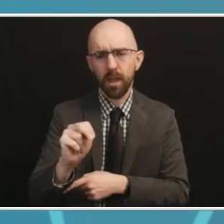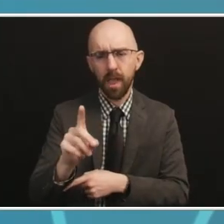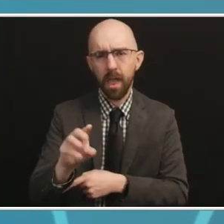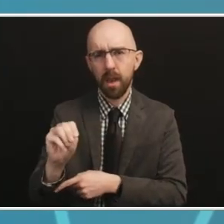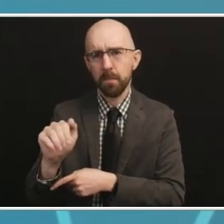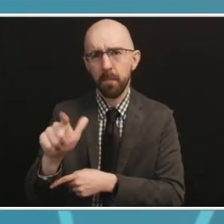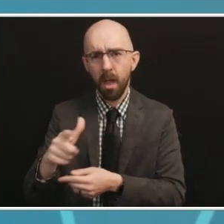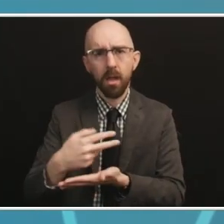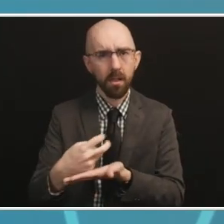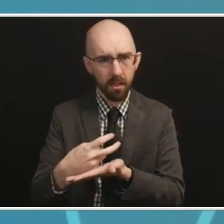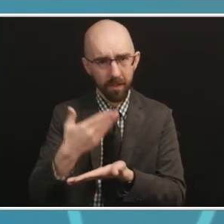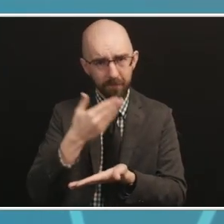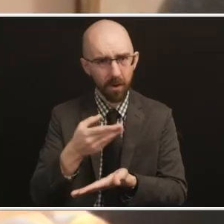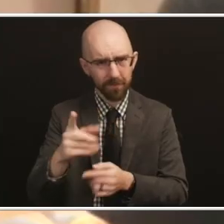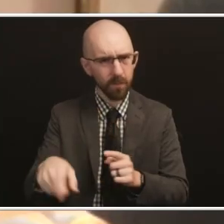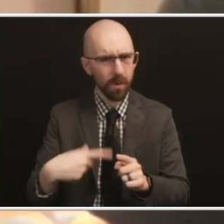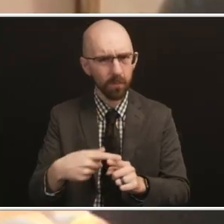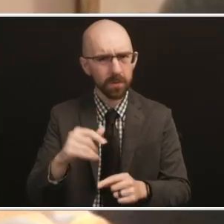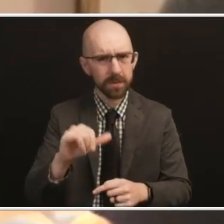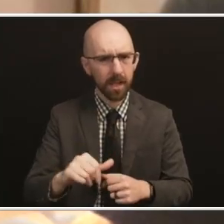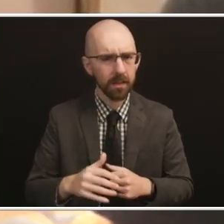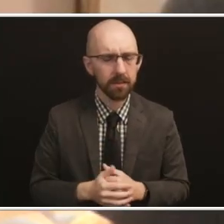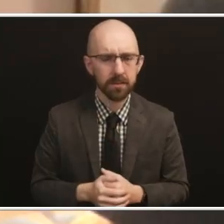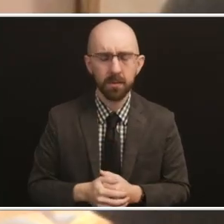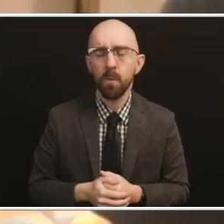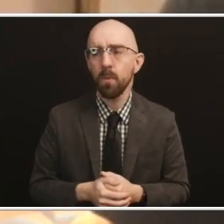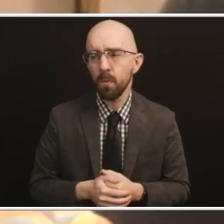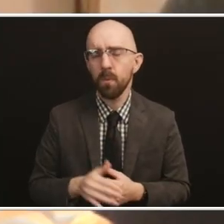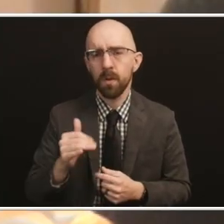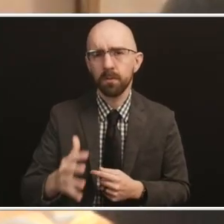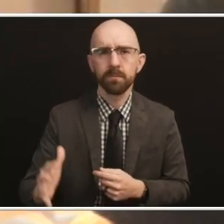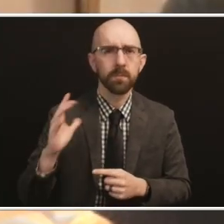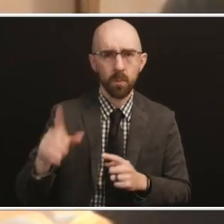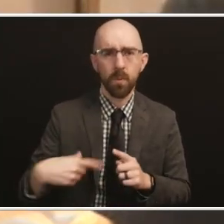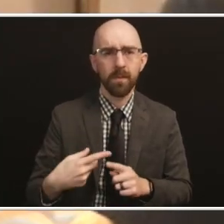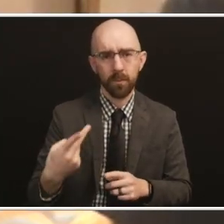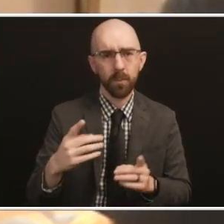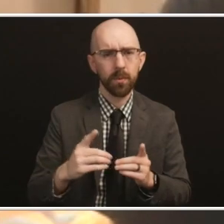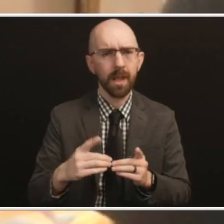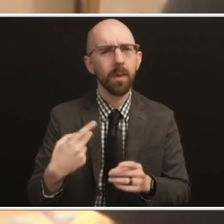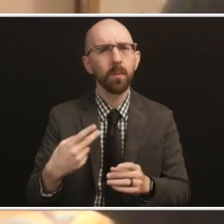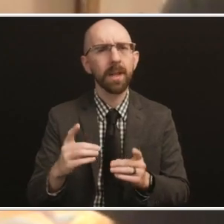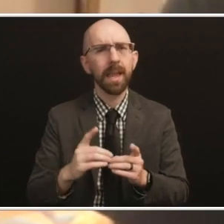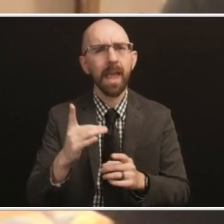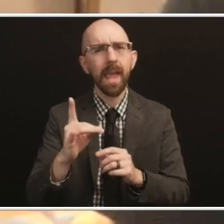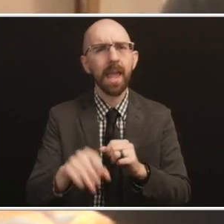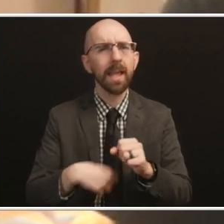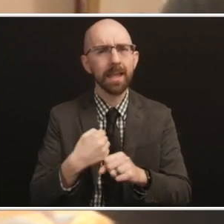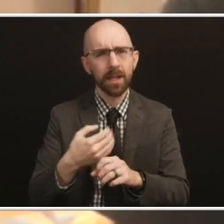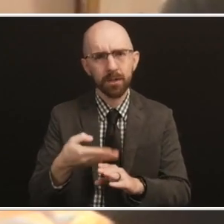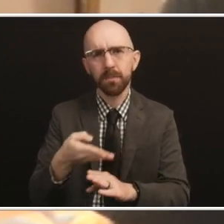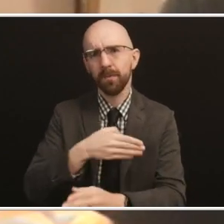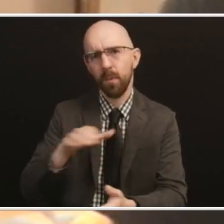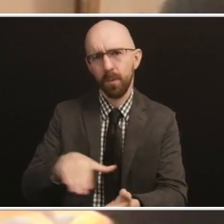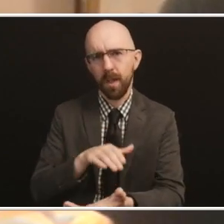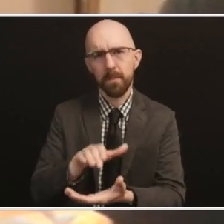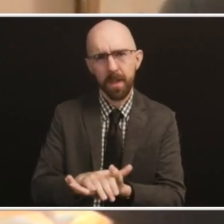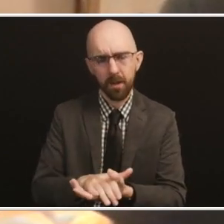When was that? Oh, that was clear back when we were dating. We dated 8 years before we got married.